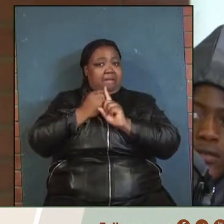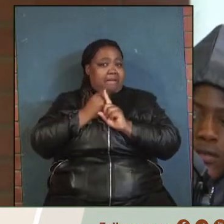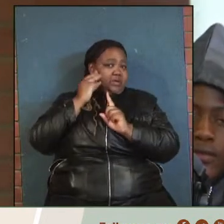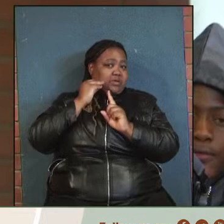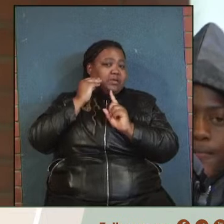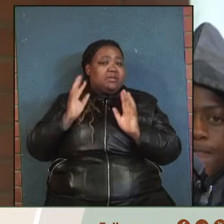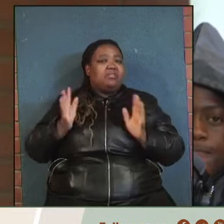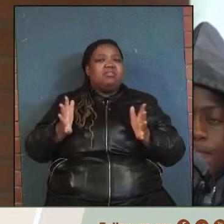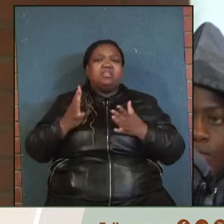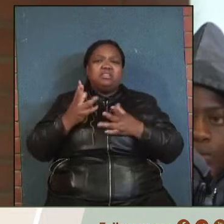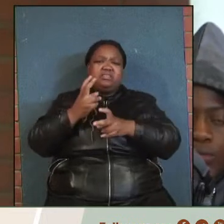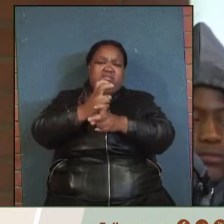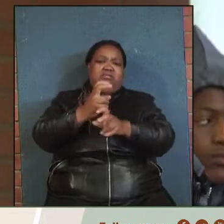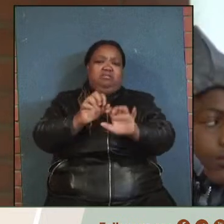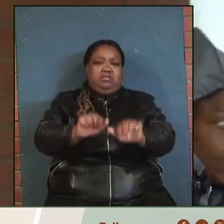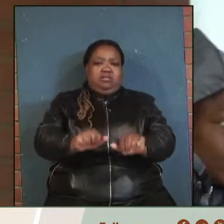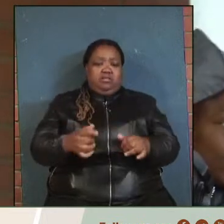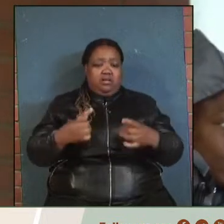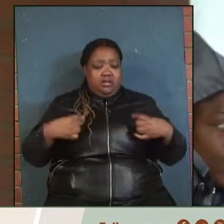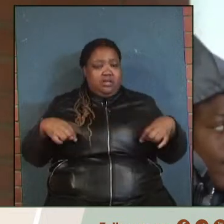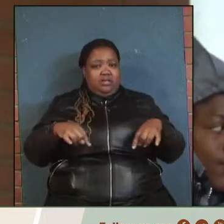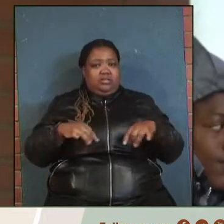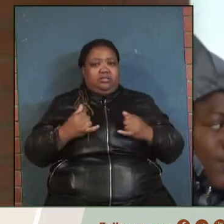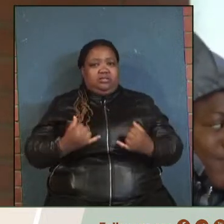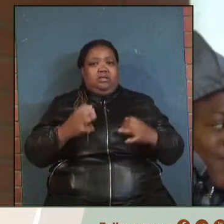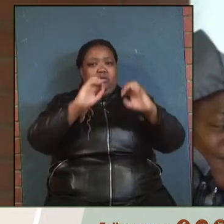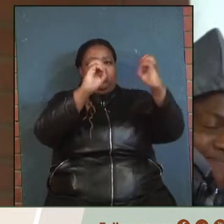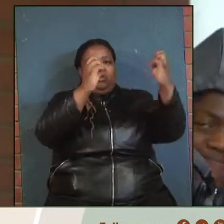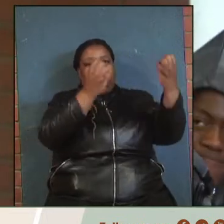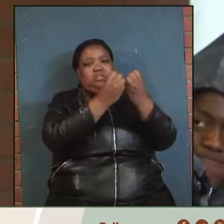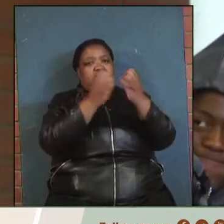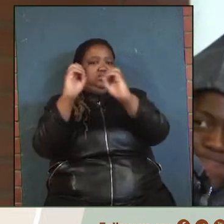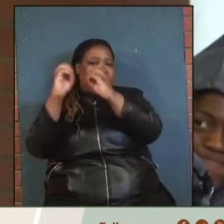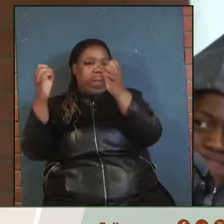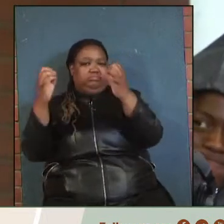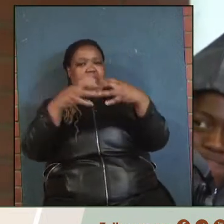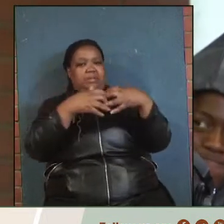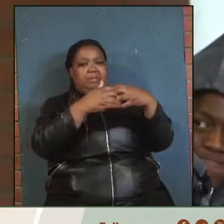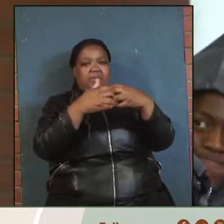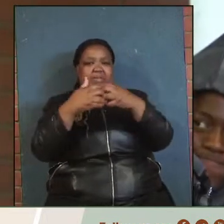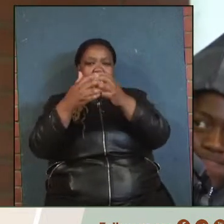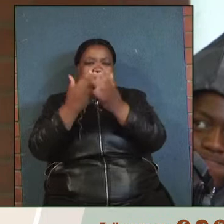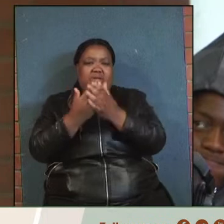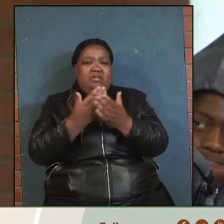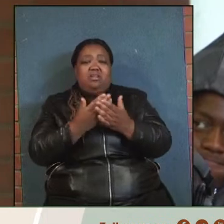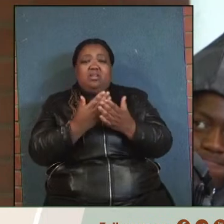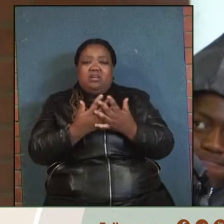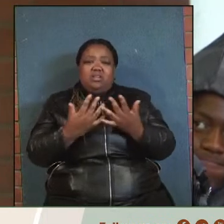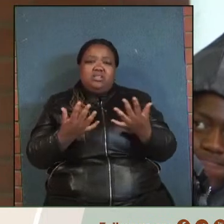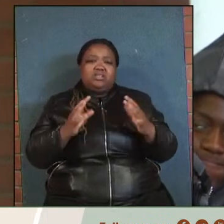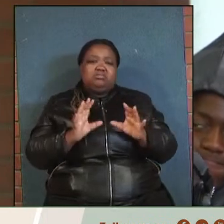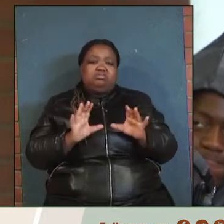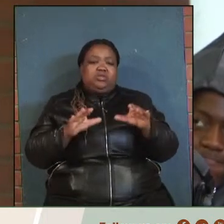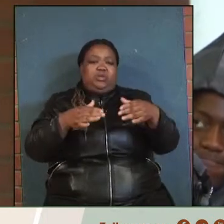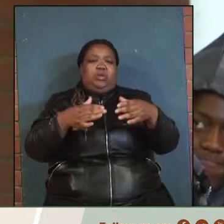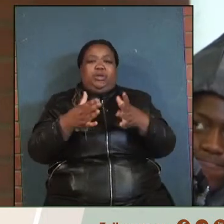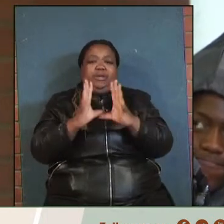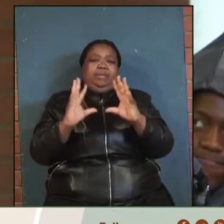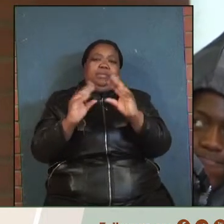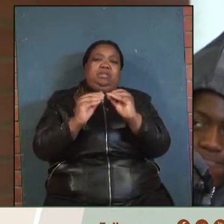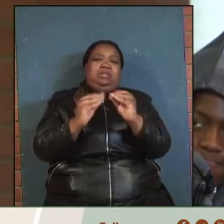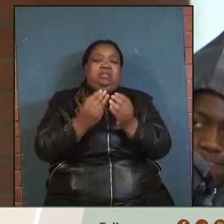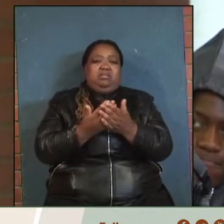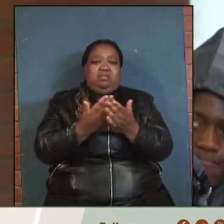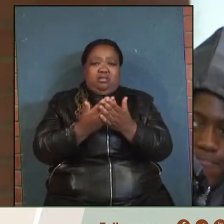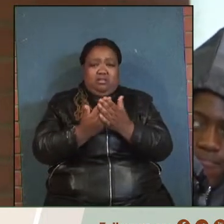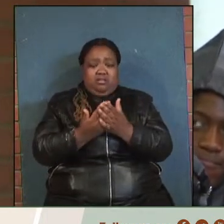start organizations and hold group meetings and talk about this child abuse and encourage teenagers to stand